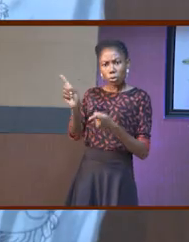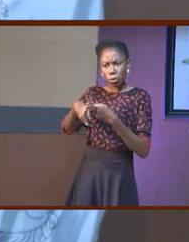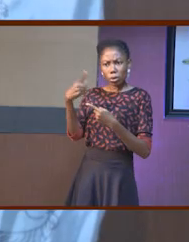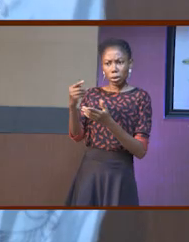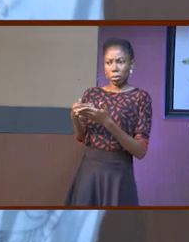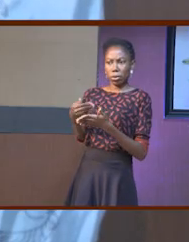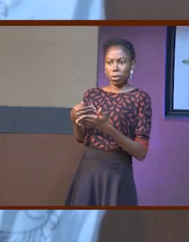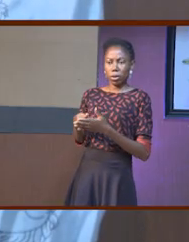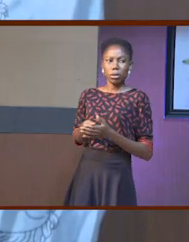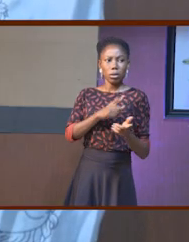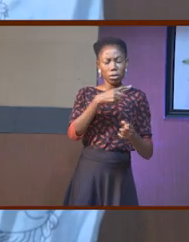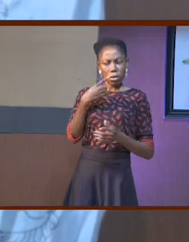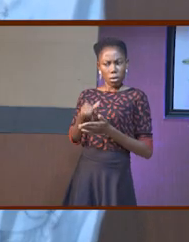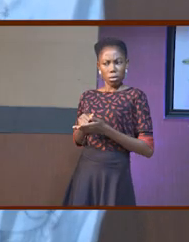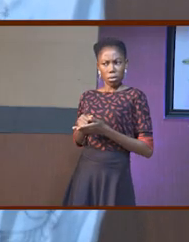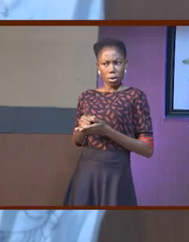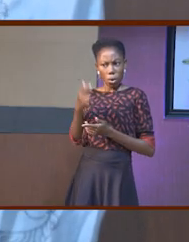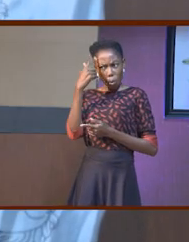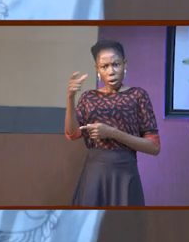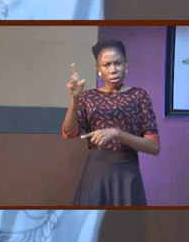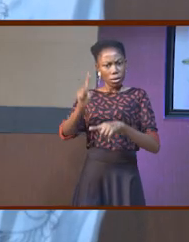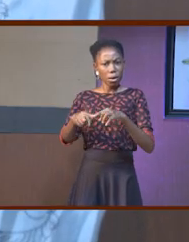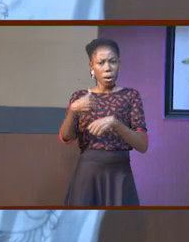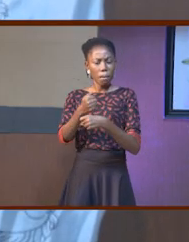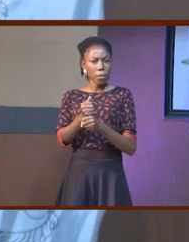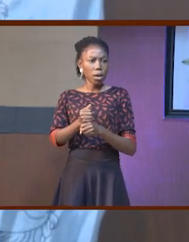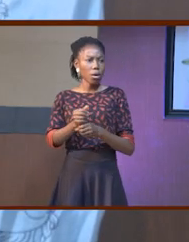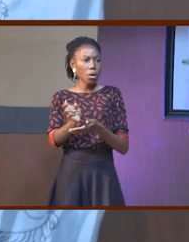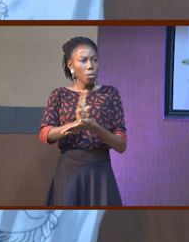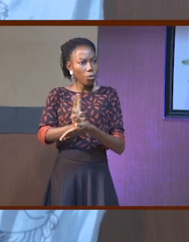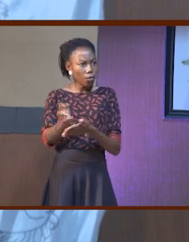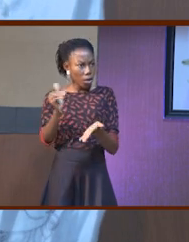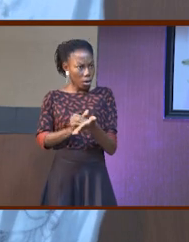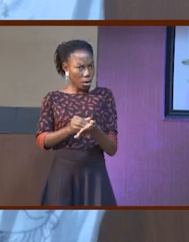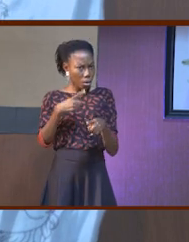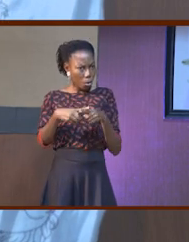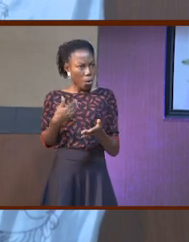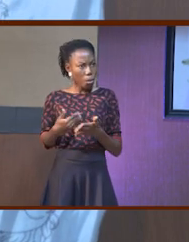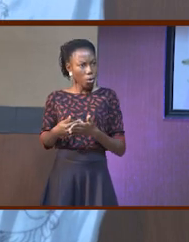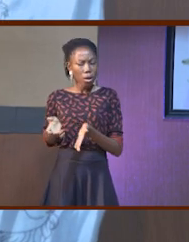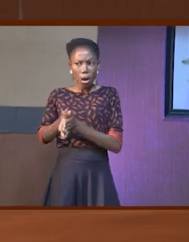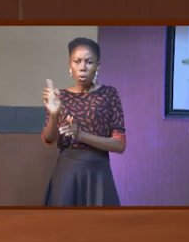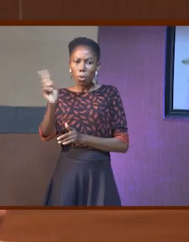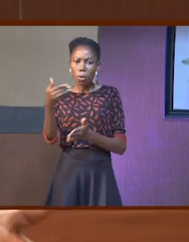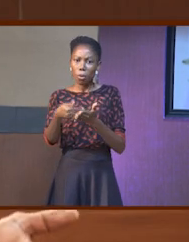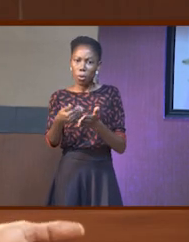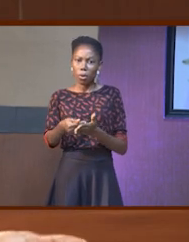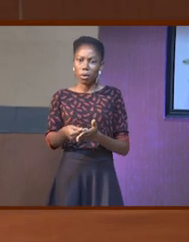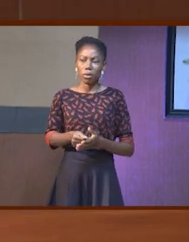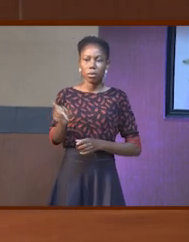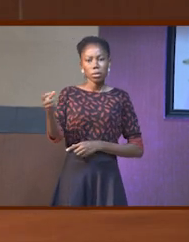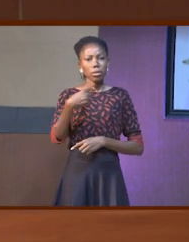From what you said now, you could not produce the movie. Yes. You had the money on you. So where is the money? Yes,